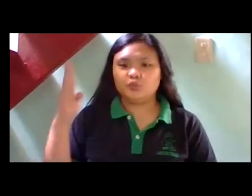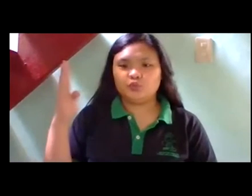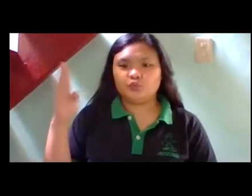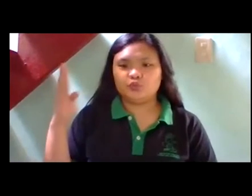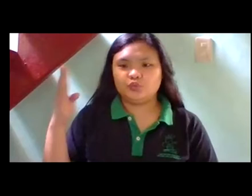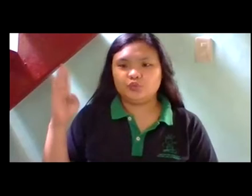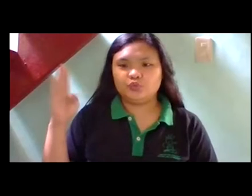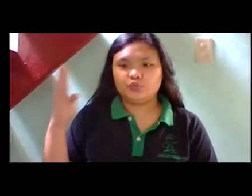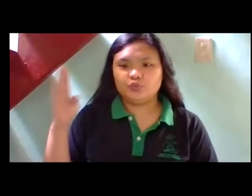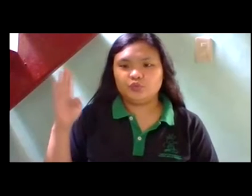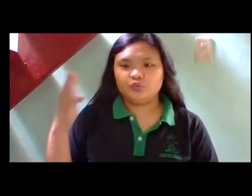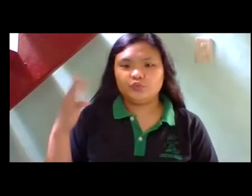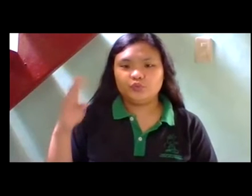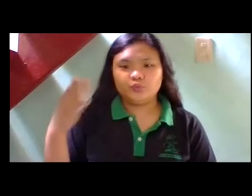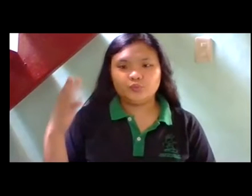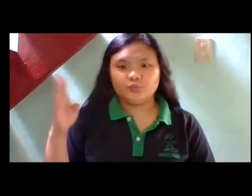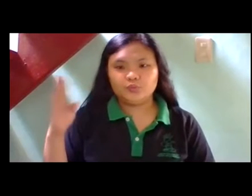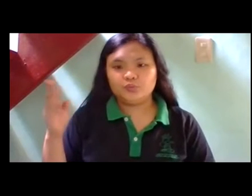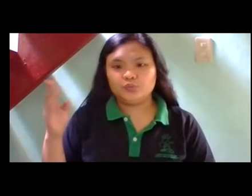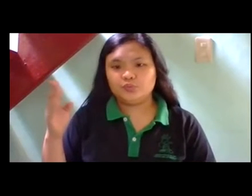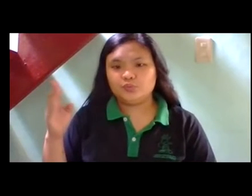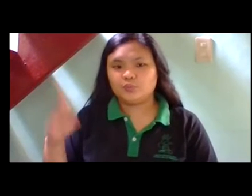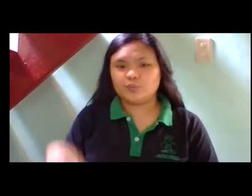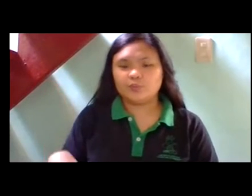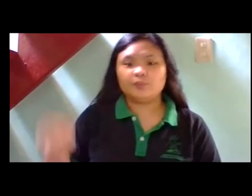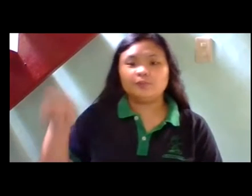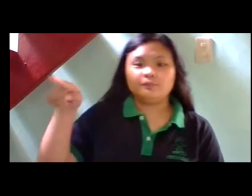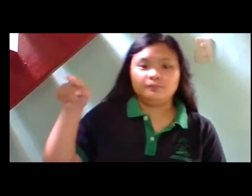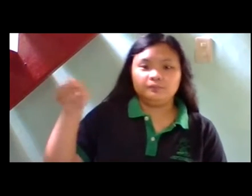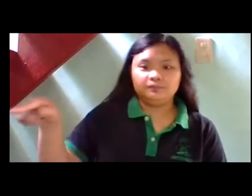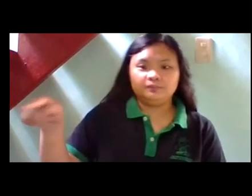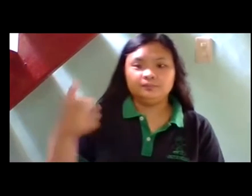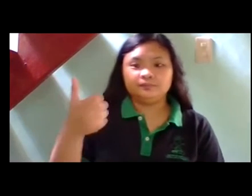Okay. So her ball pen is blue. Okay.